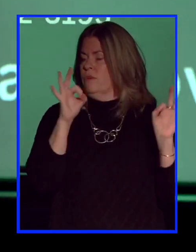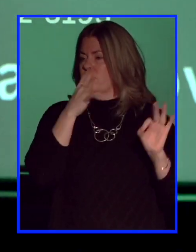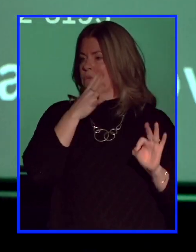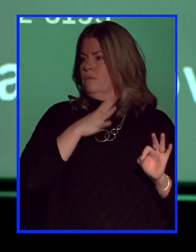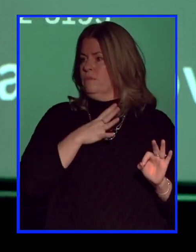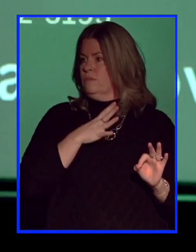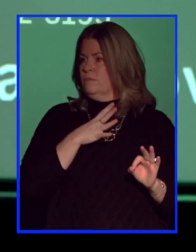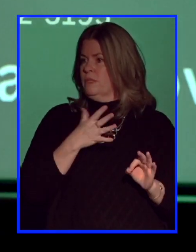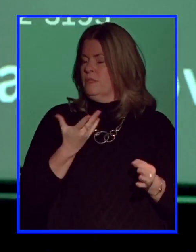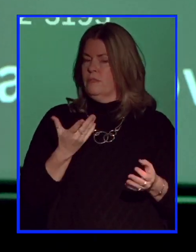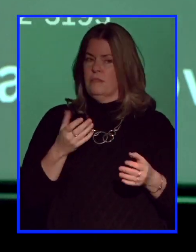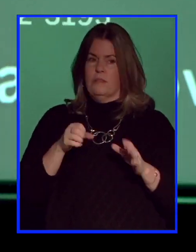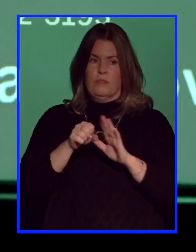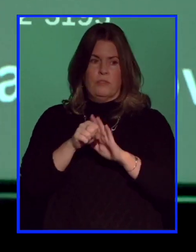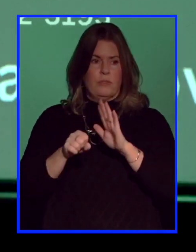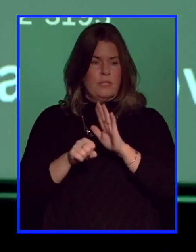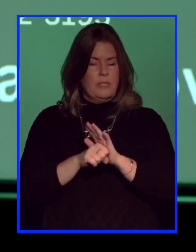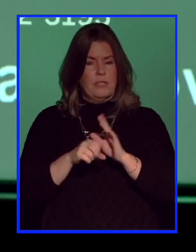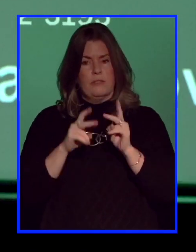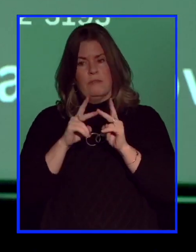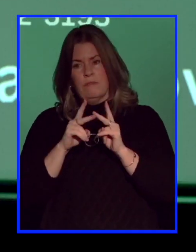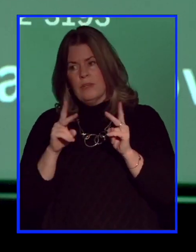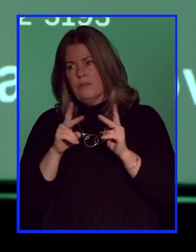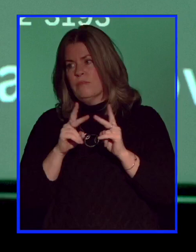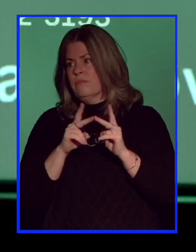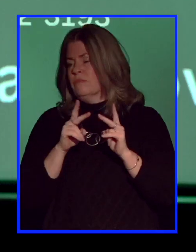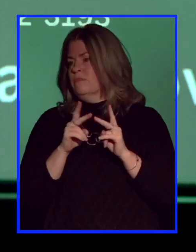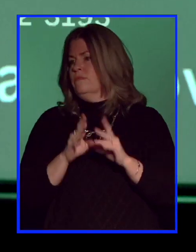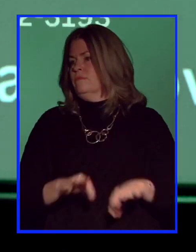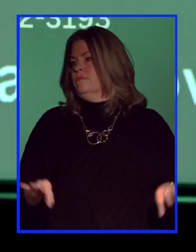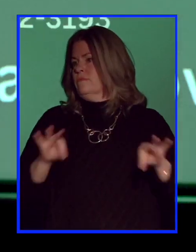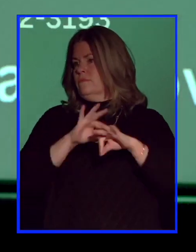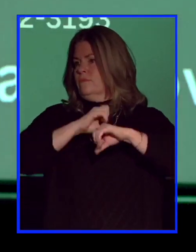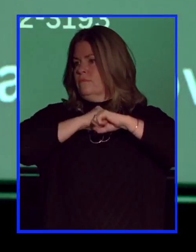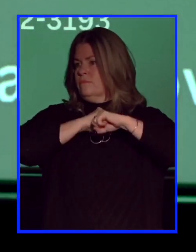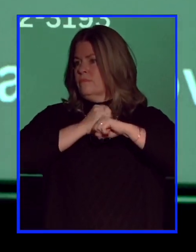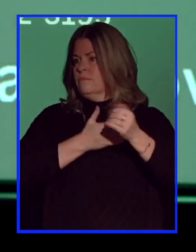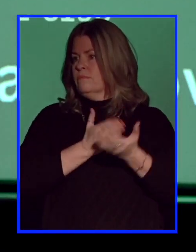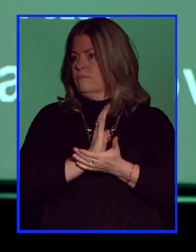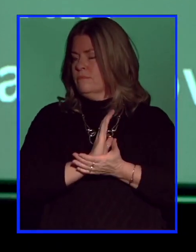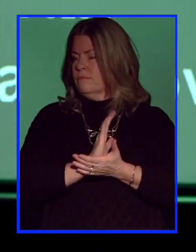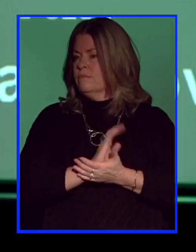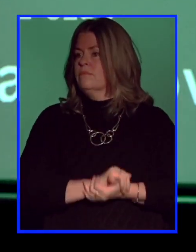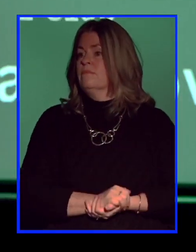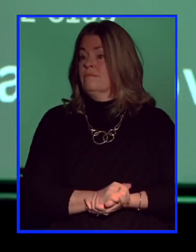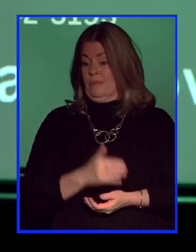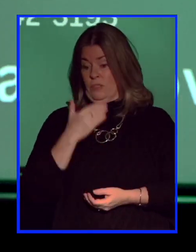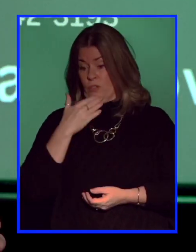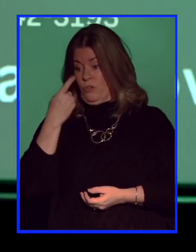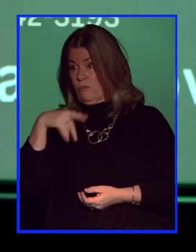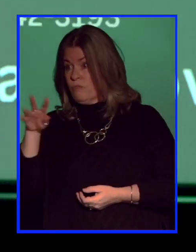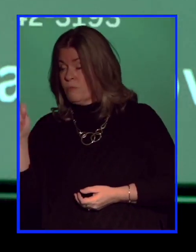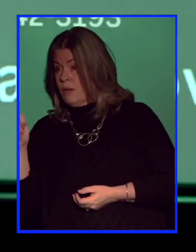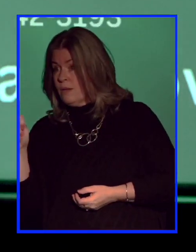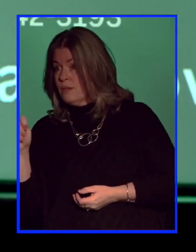So the states are going to be very, very, very important in protecting those rights. So that's good for Vermont. But when I talk to Vermont women,